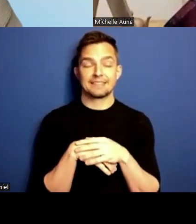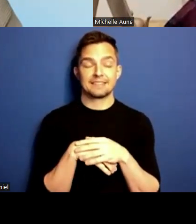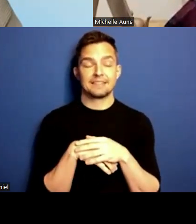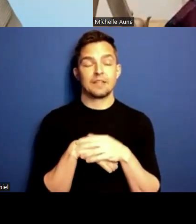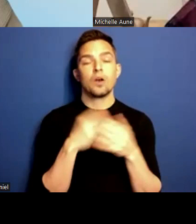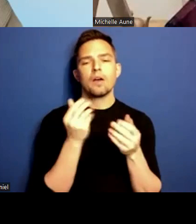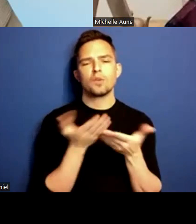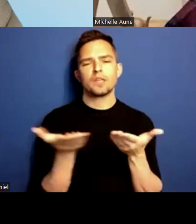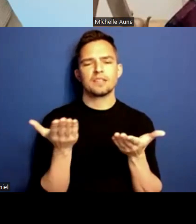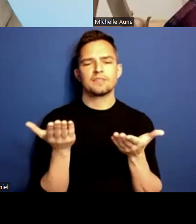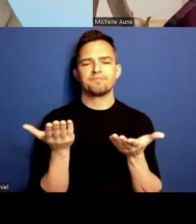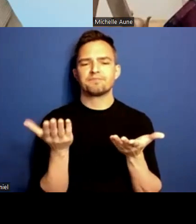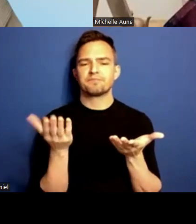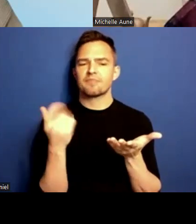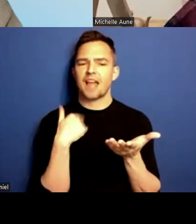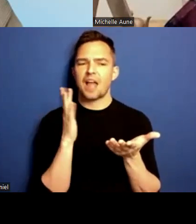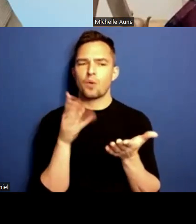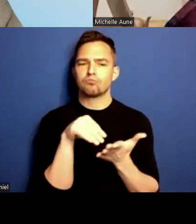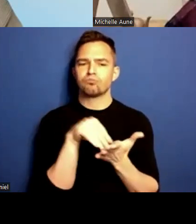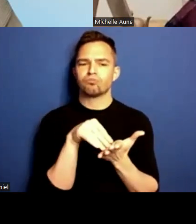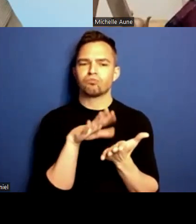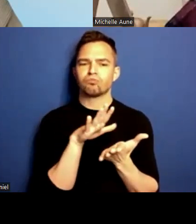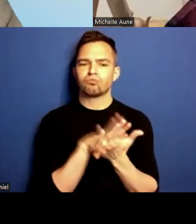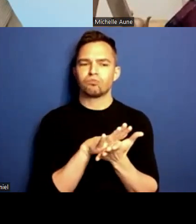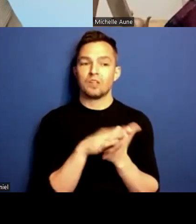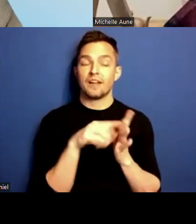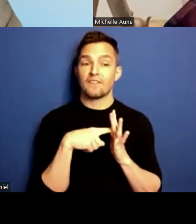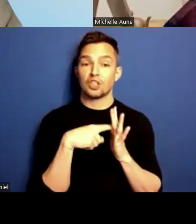things I guess I would note in terms of getting started.